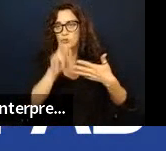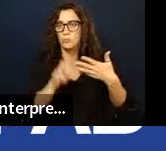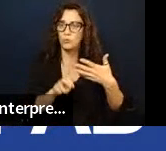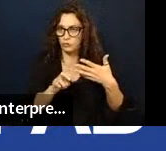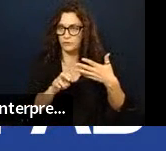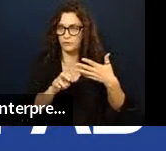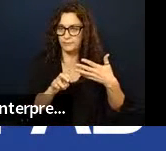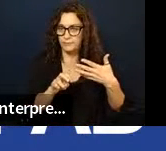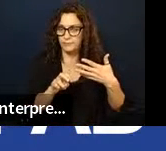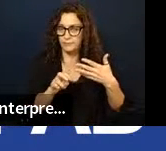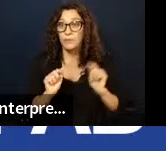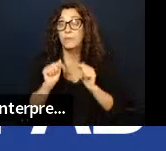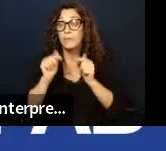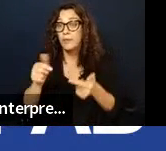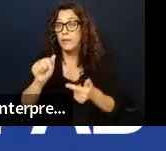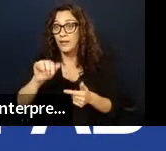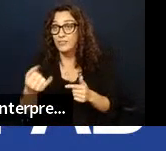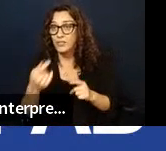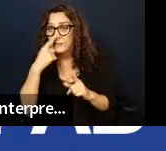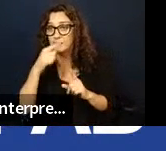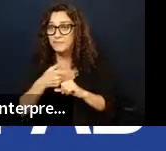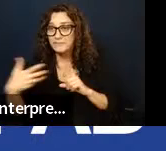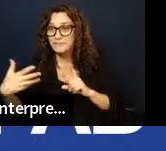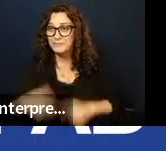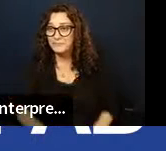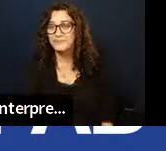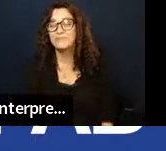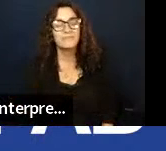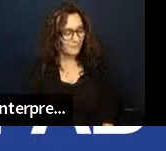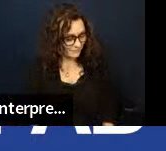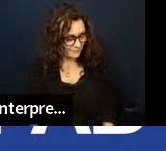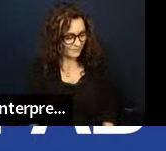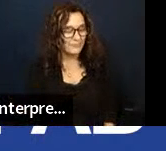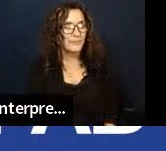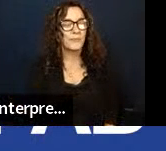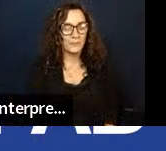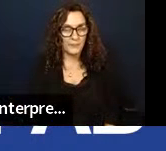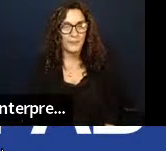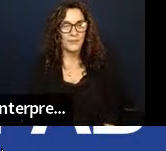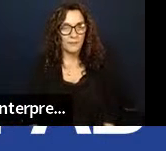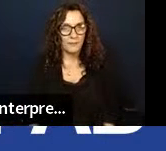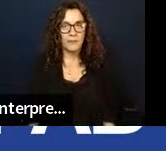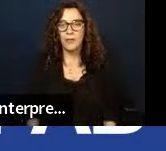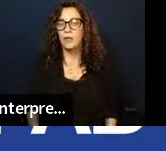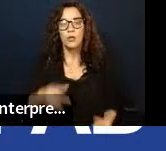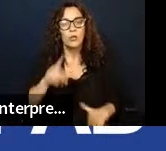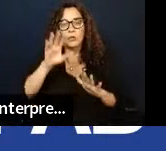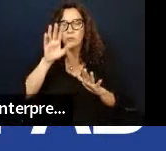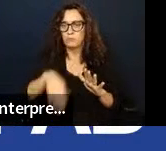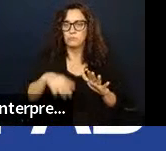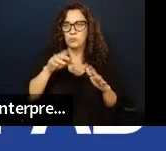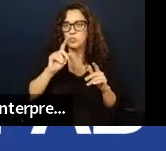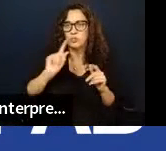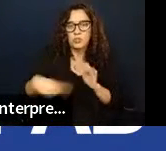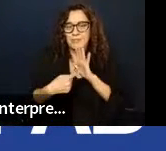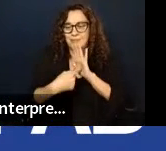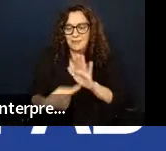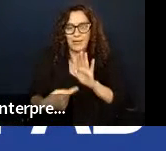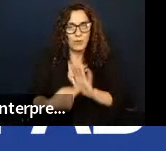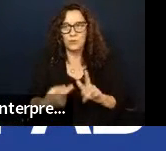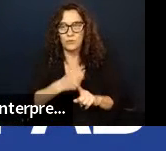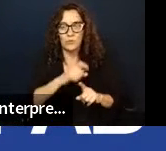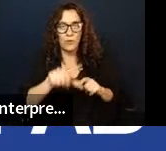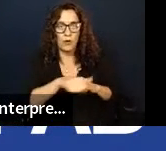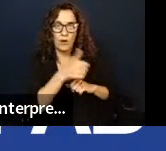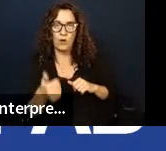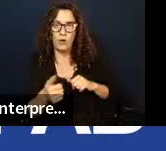to discuss for us. Yeah, I just, want to mention that these are just examples of things we've seen in